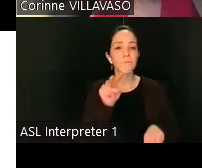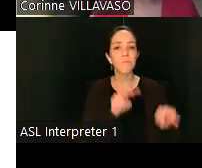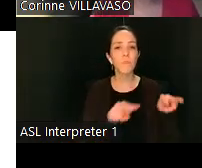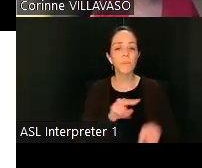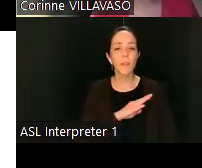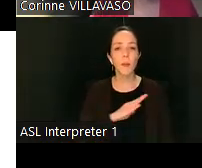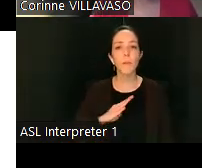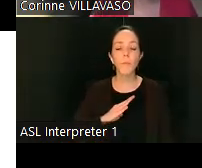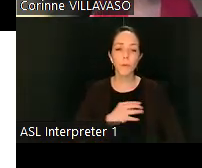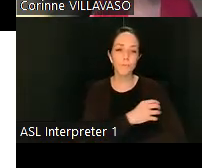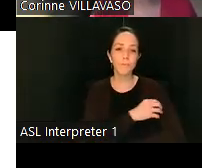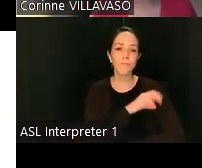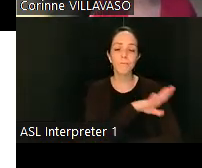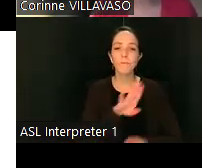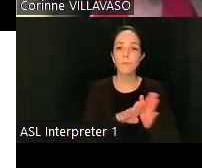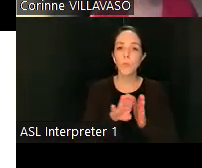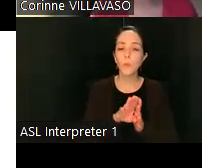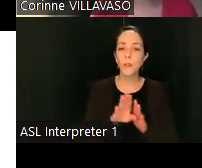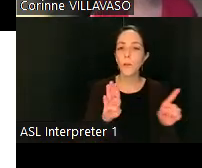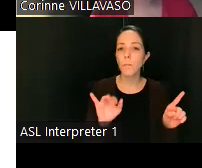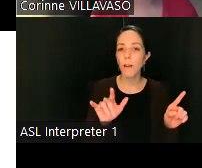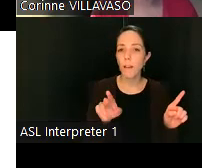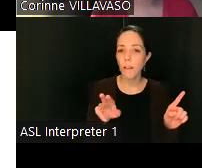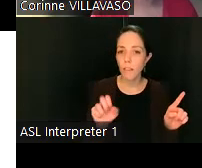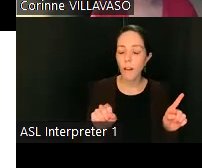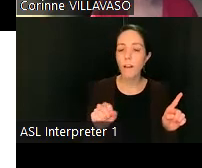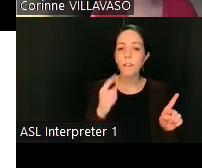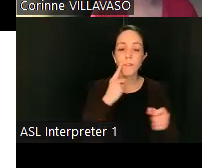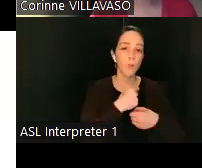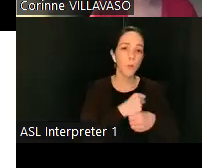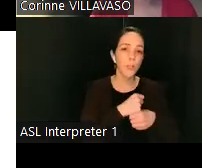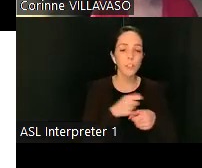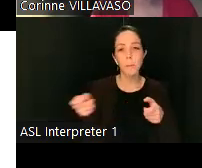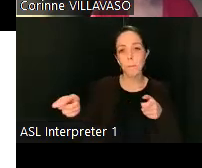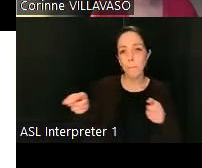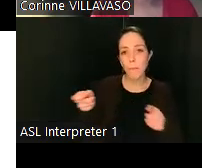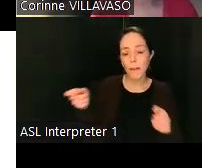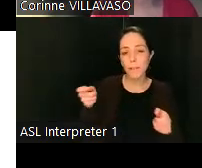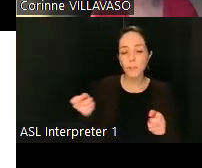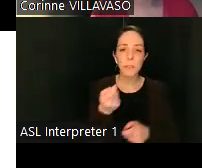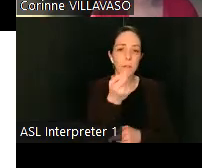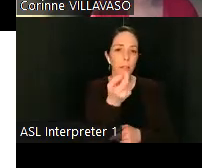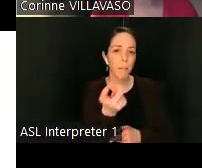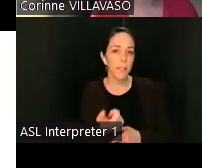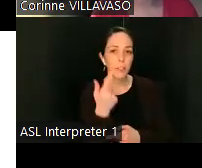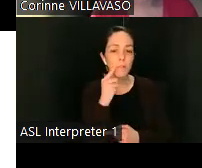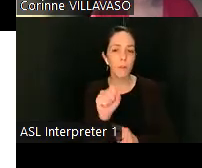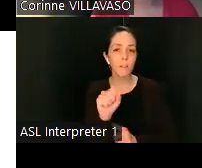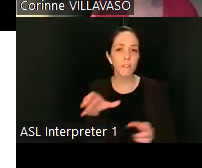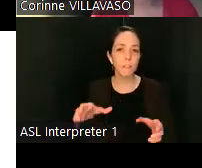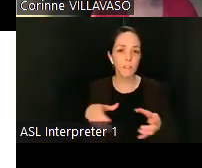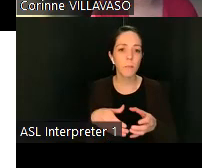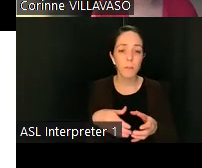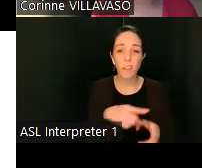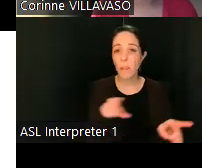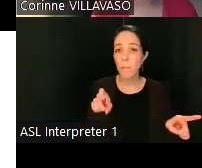empowered to create bylaws that allow for the creation, management, and elimination of subcommittees. Subcommittees must